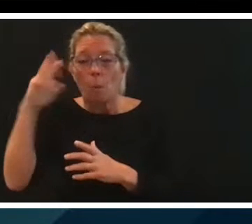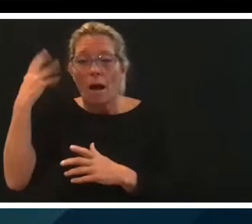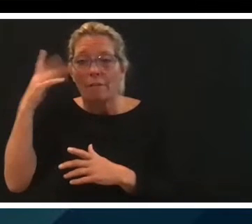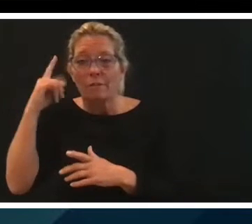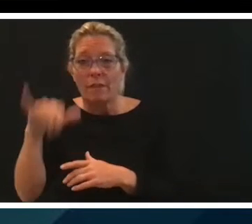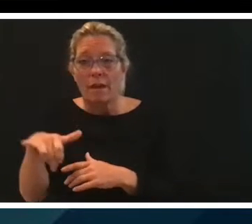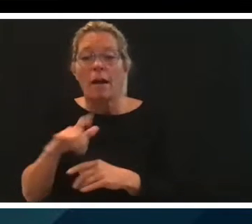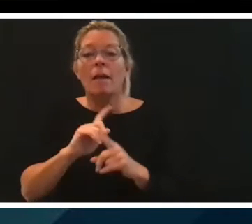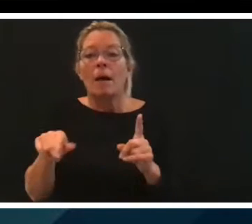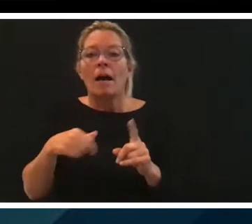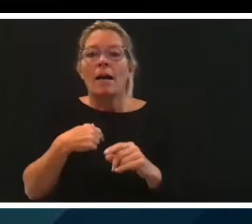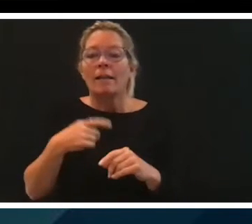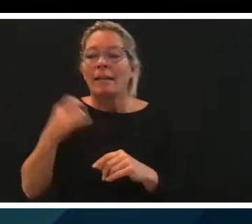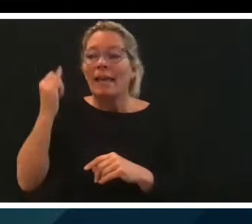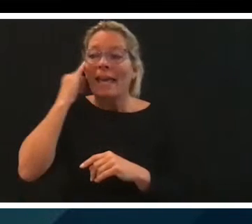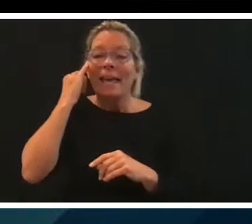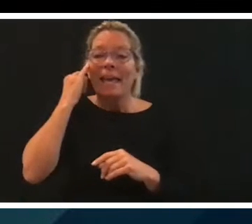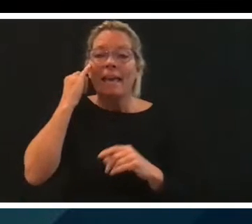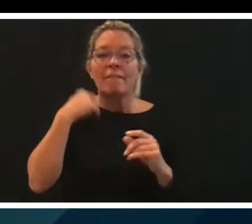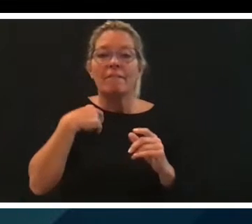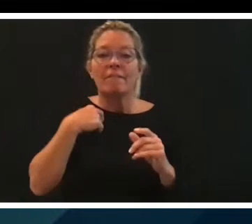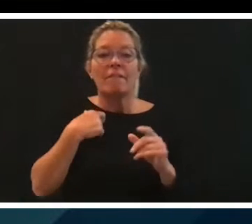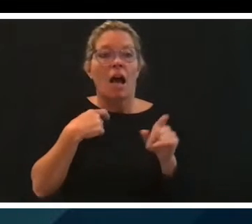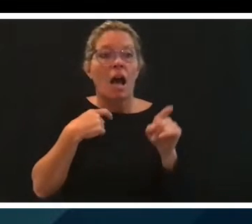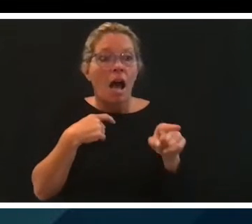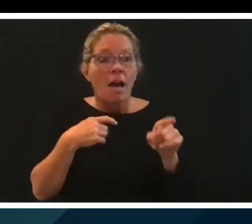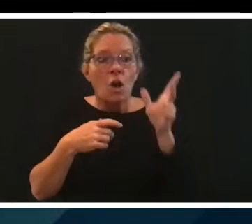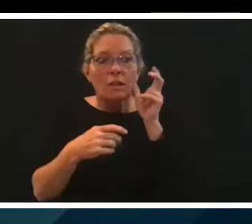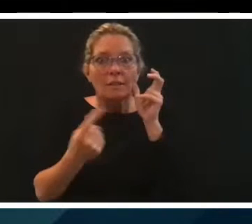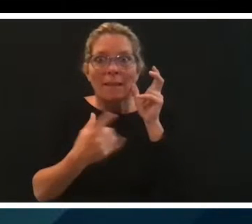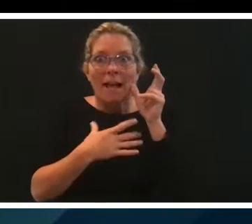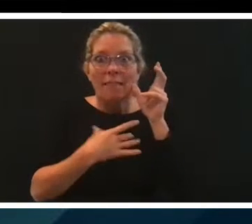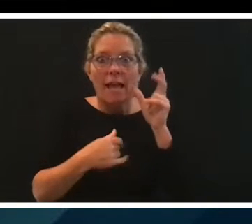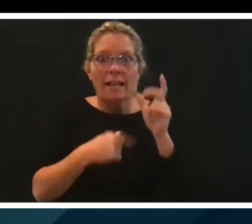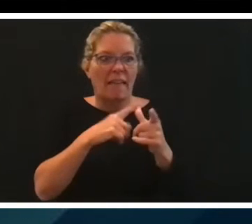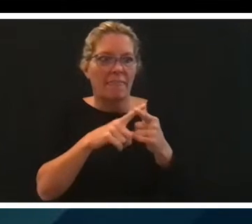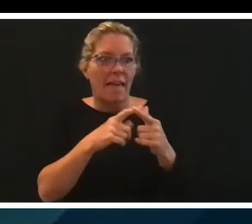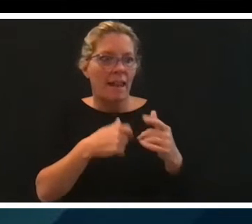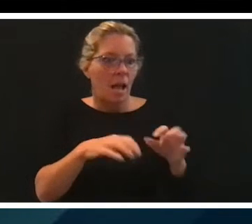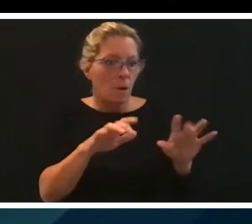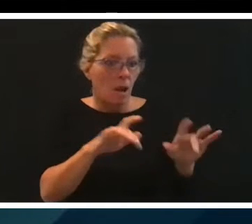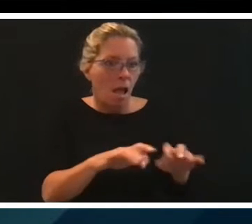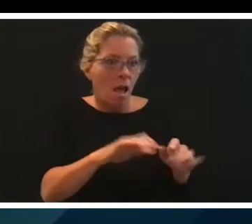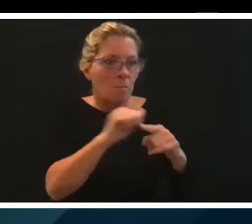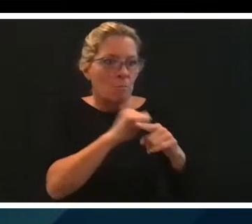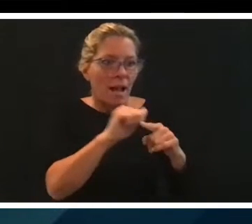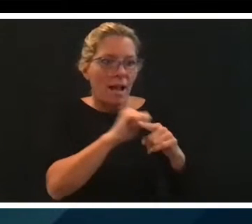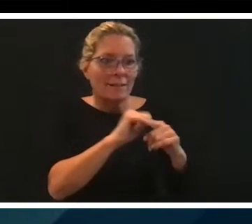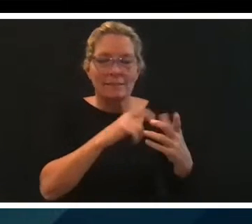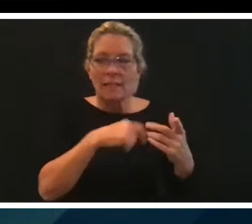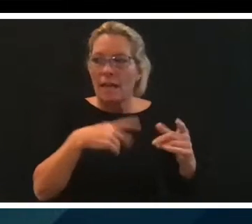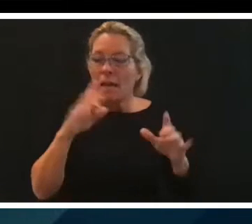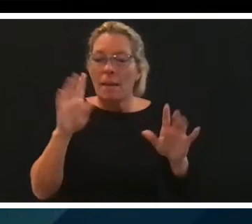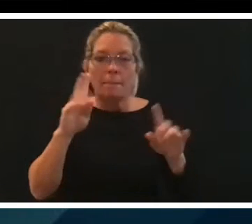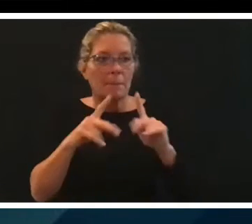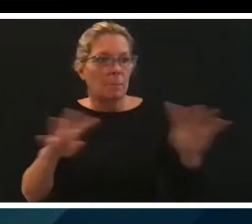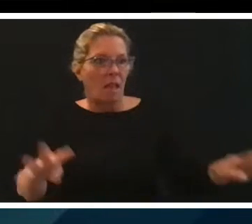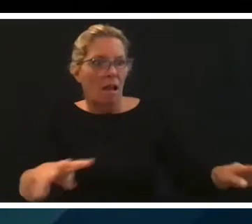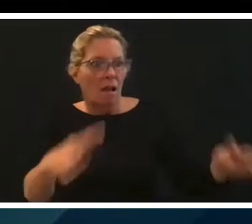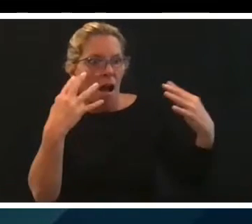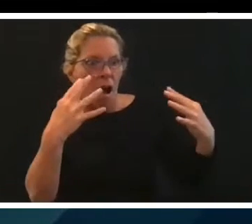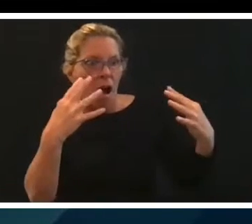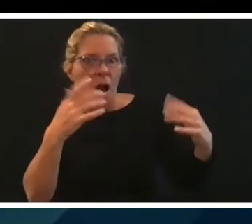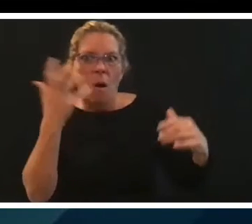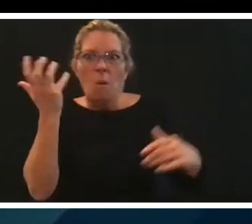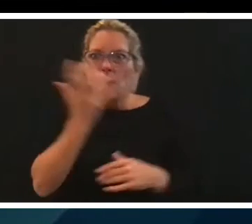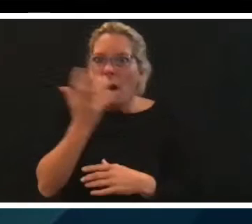and sisters would flip out that I could do that. And the attention of your friends and teachers and schoolmates and all